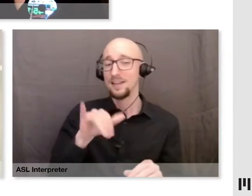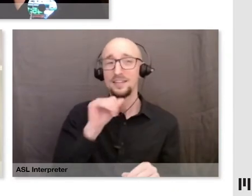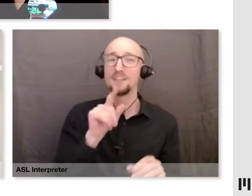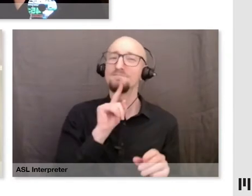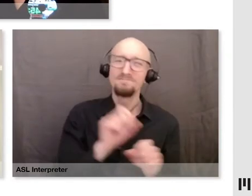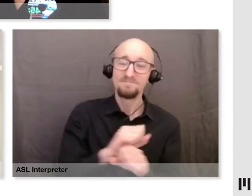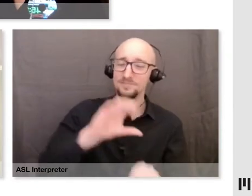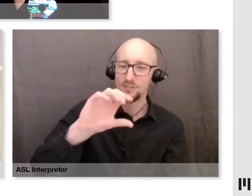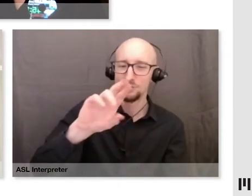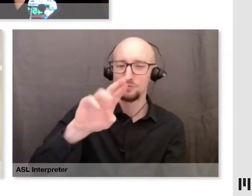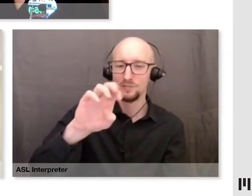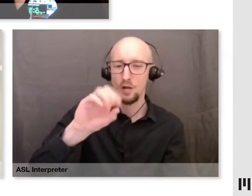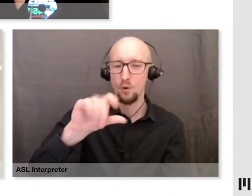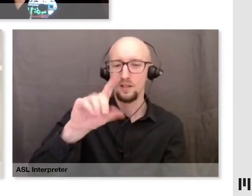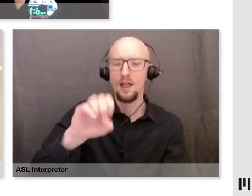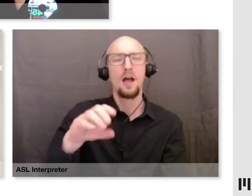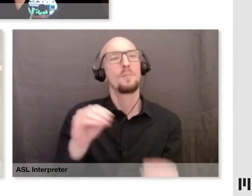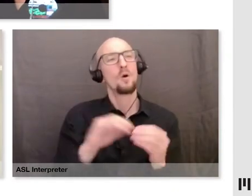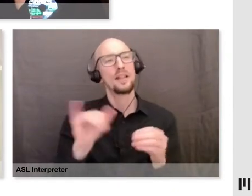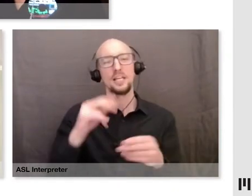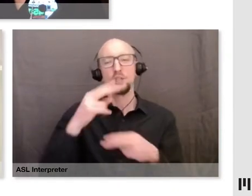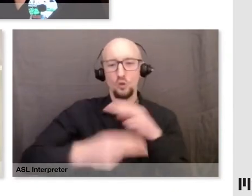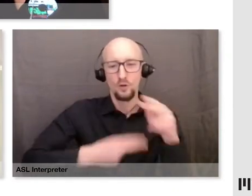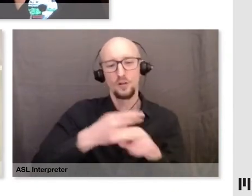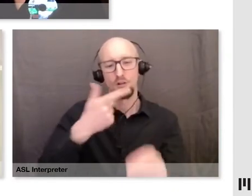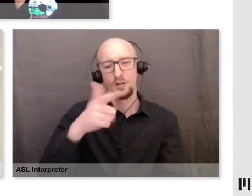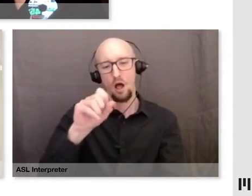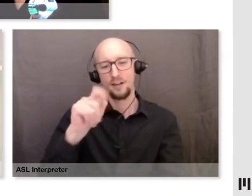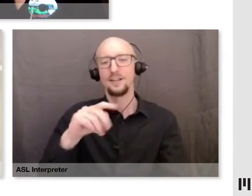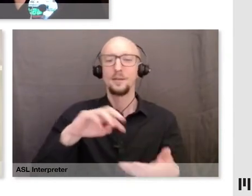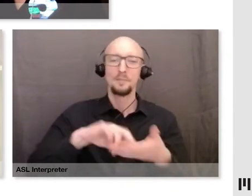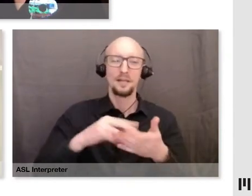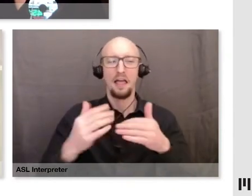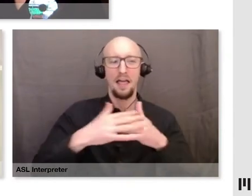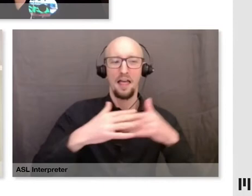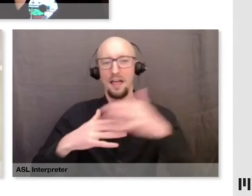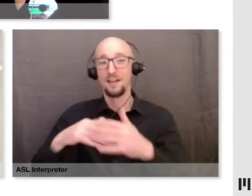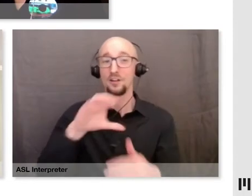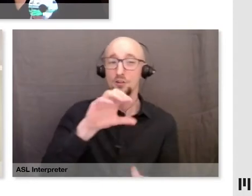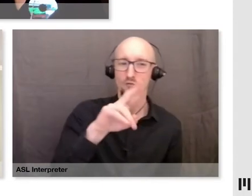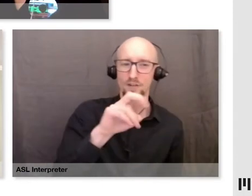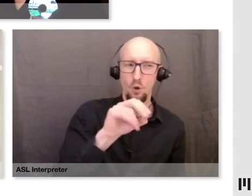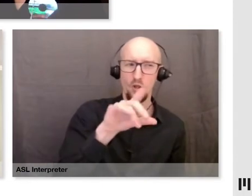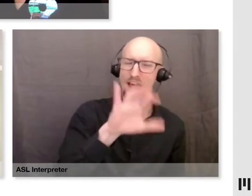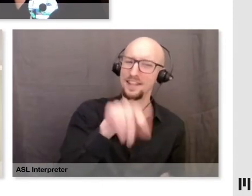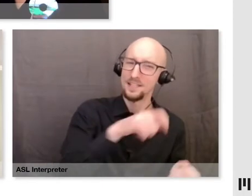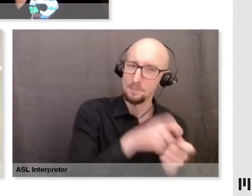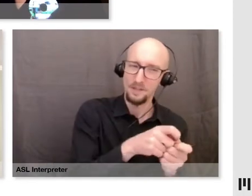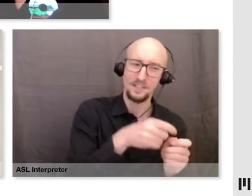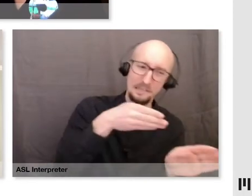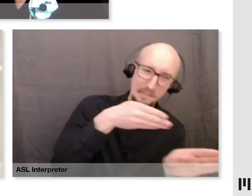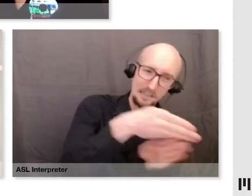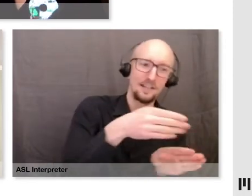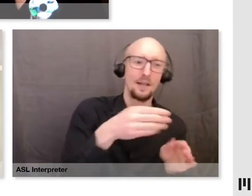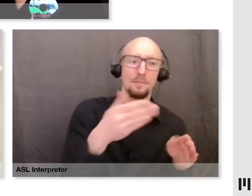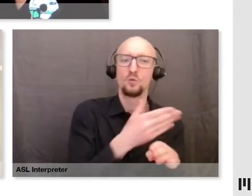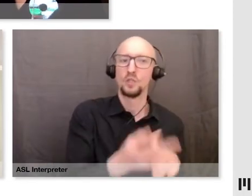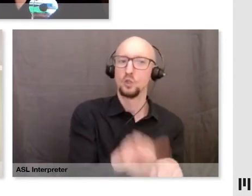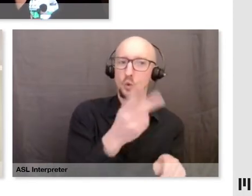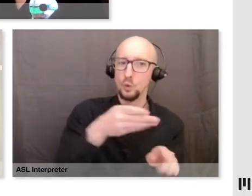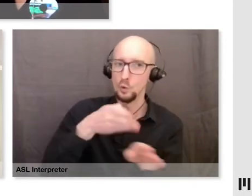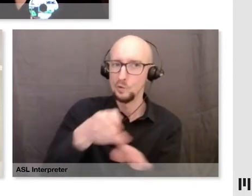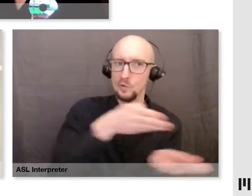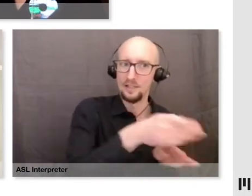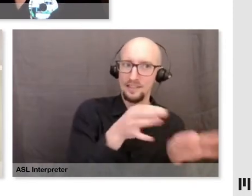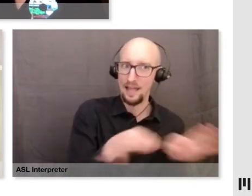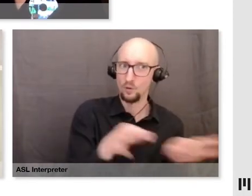is like a universal glot. So it's an interglot in that sense. Creole is very specific for two target languages, right? If I'm not mistaken.